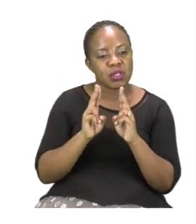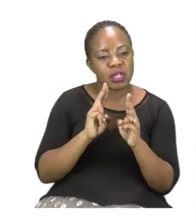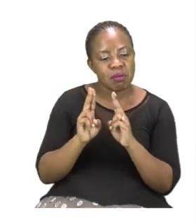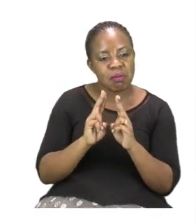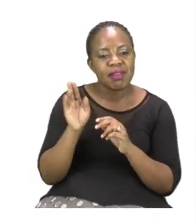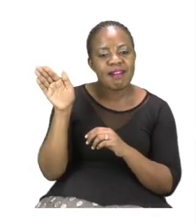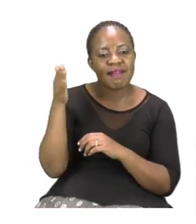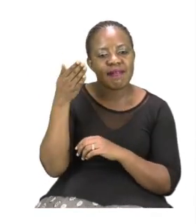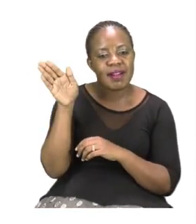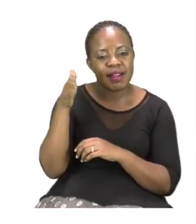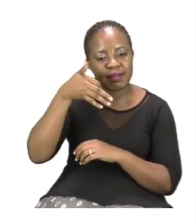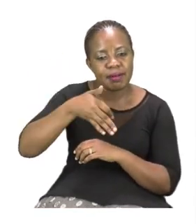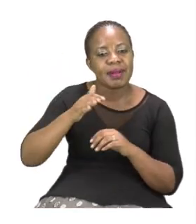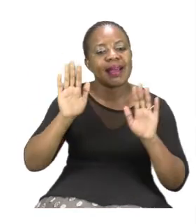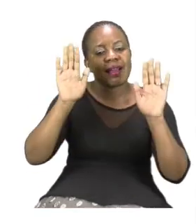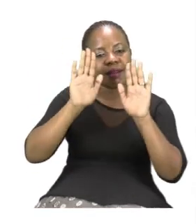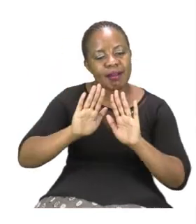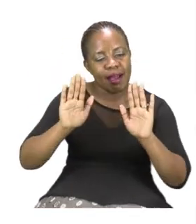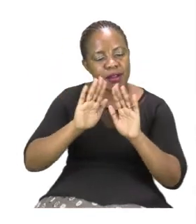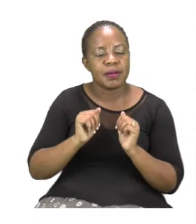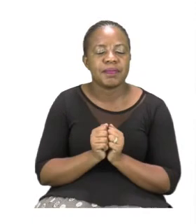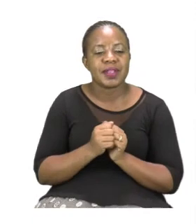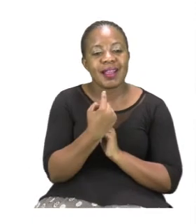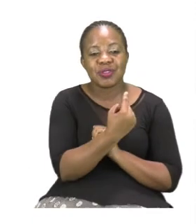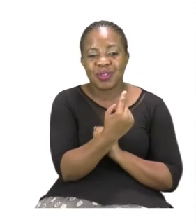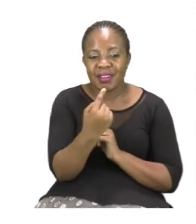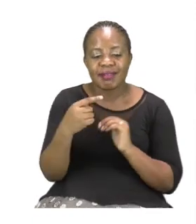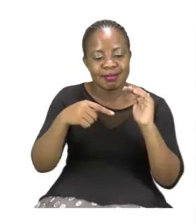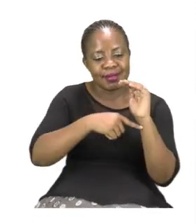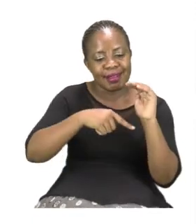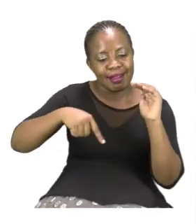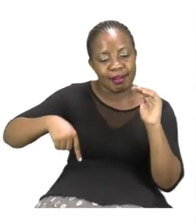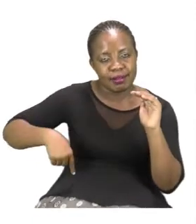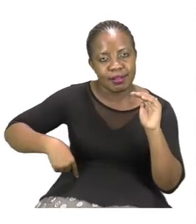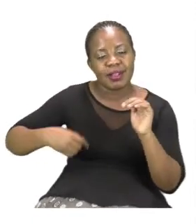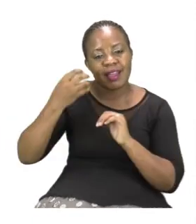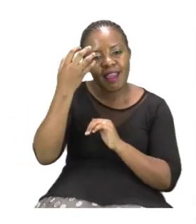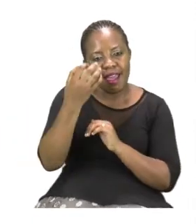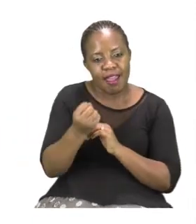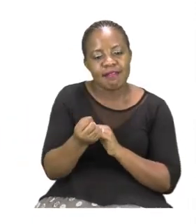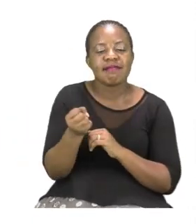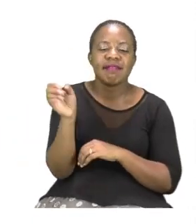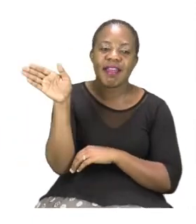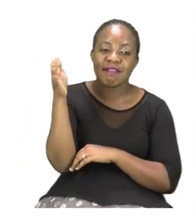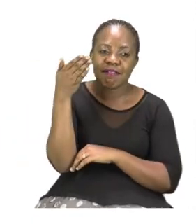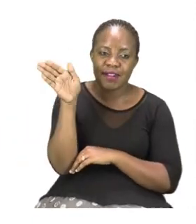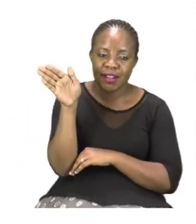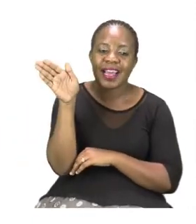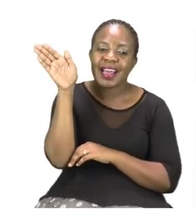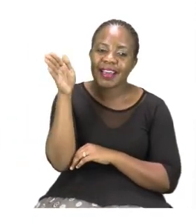a flag. And every color on their flag has a special